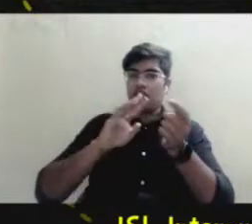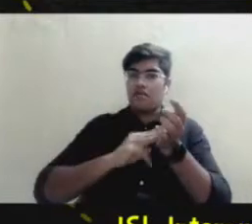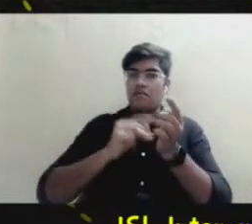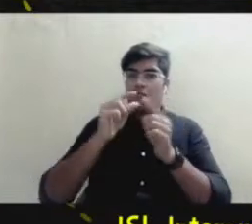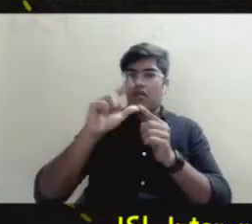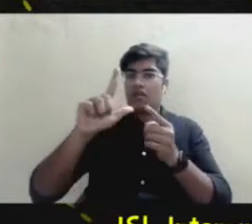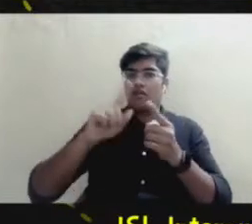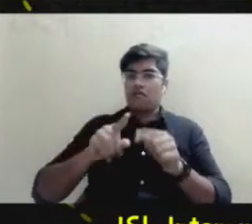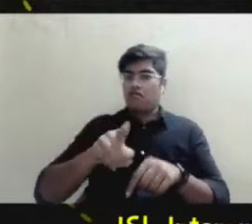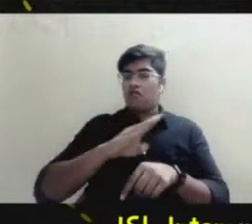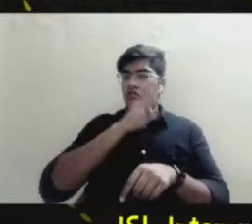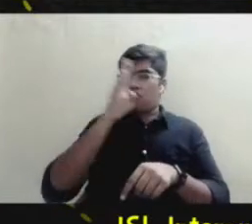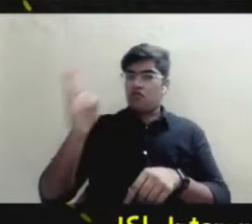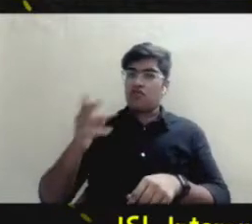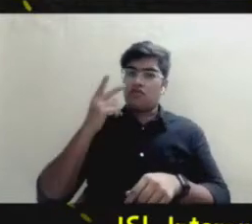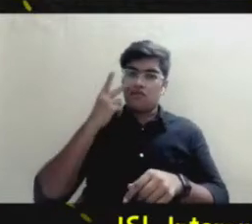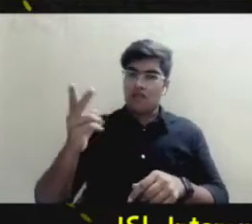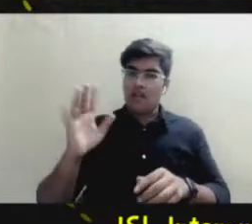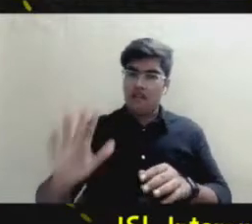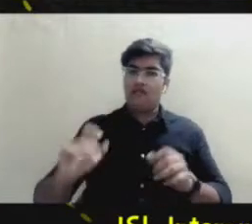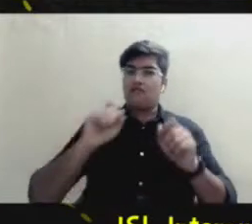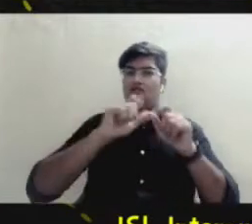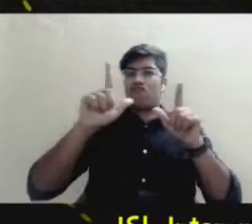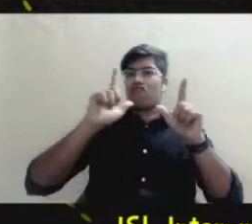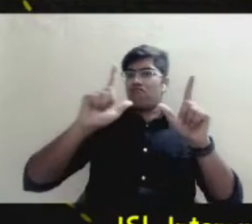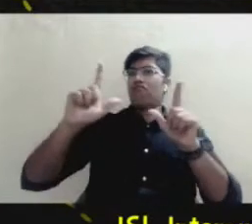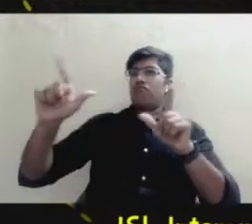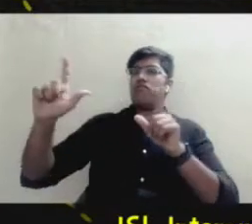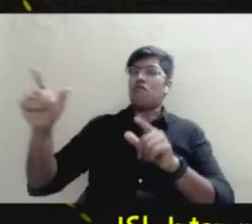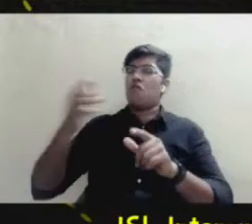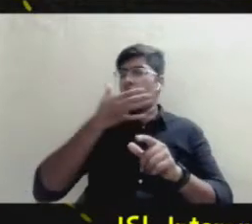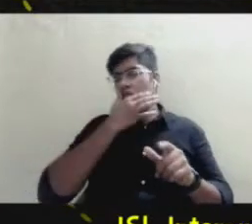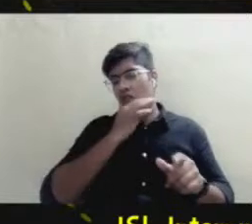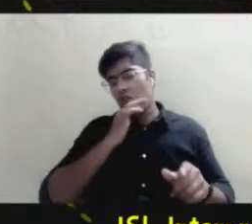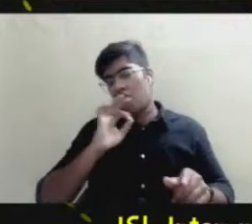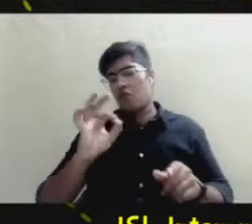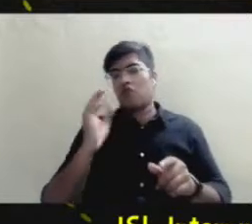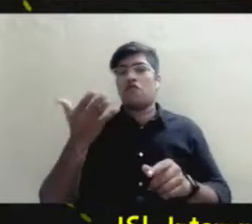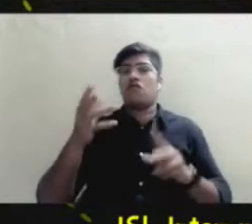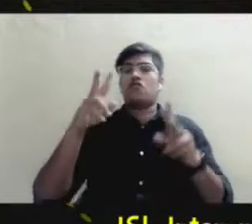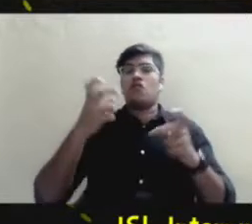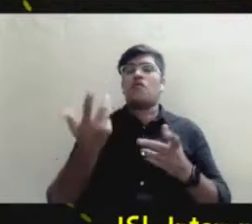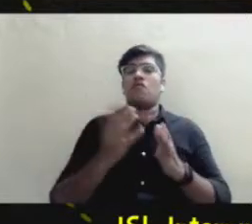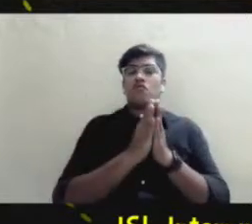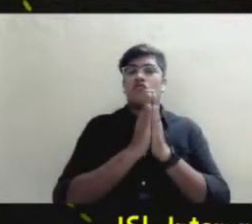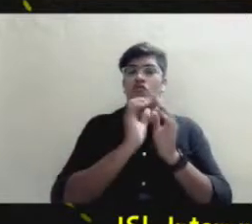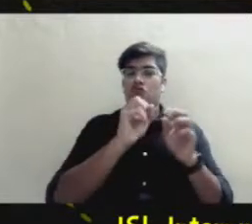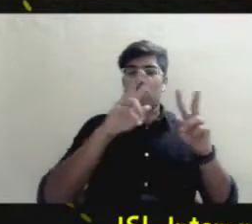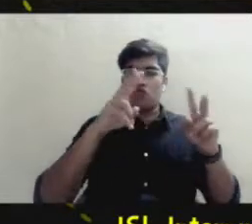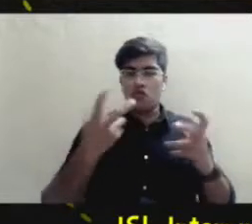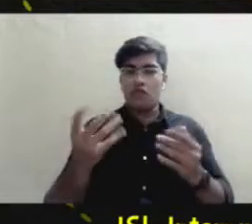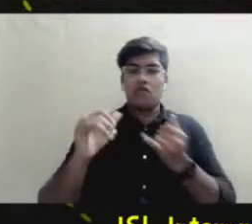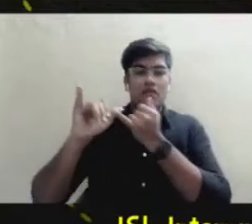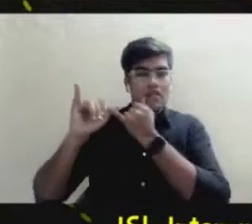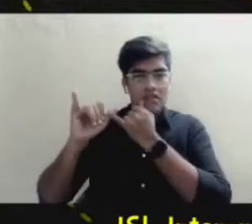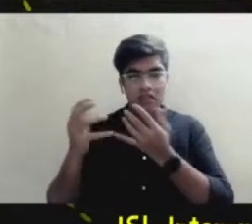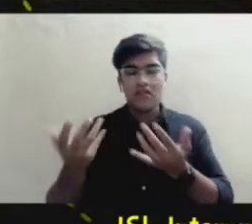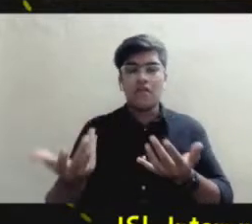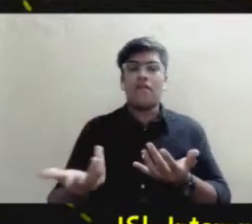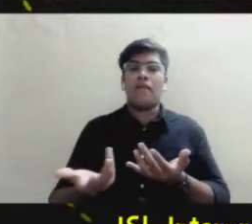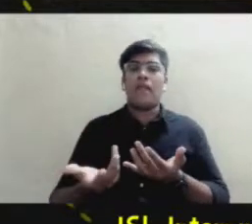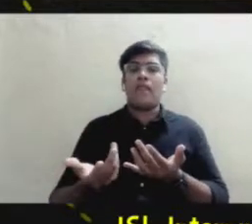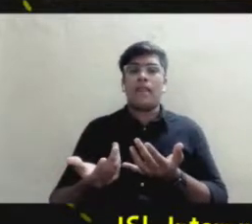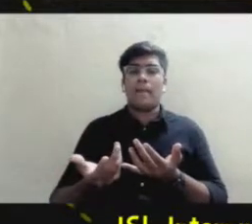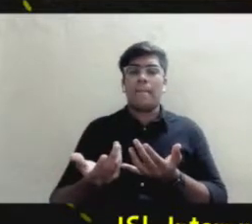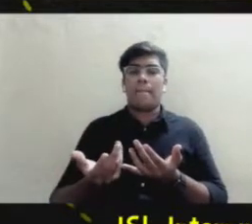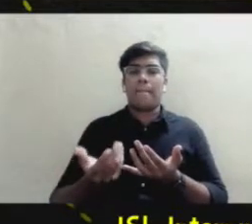beautiful descriptions of the deities of Krishna, Radha, and